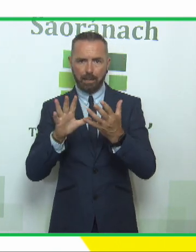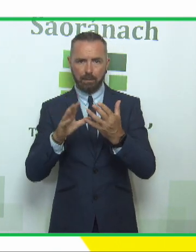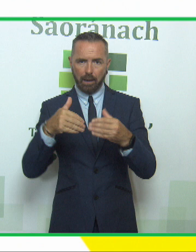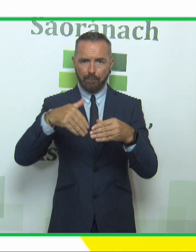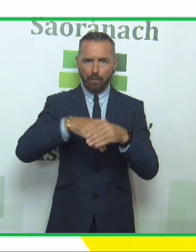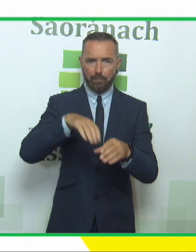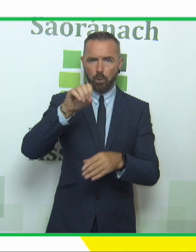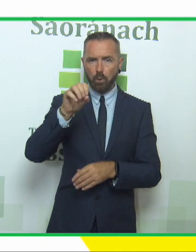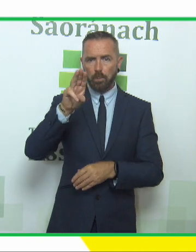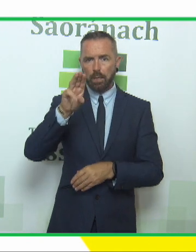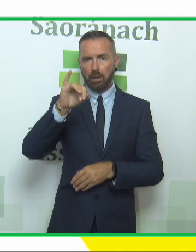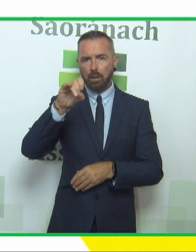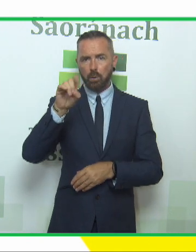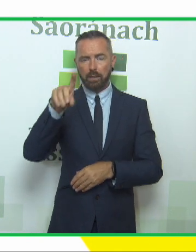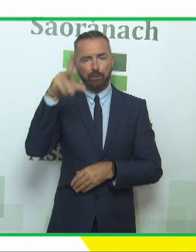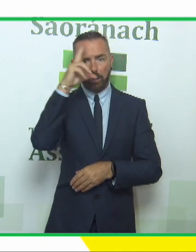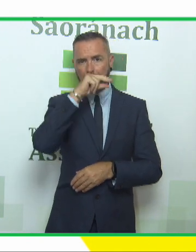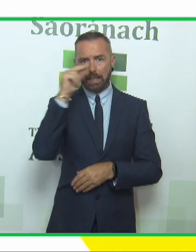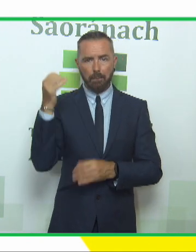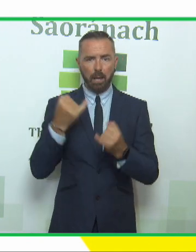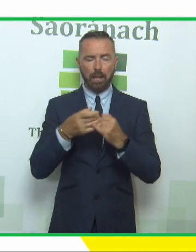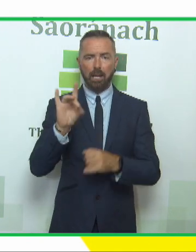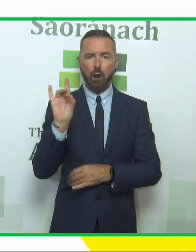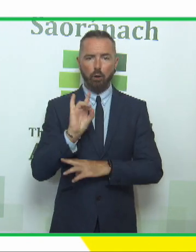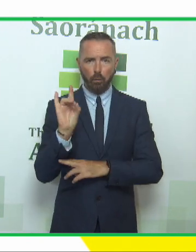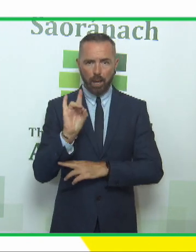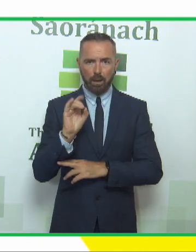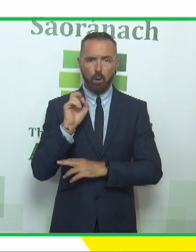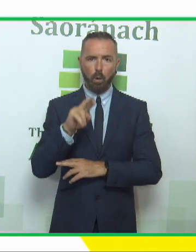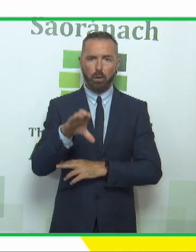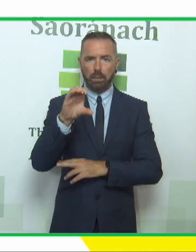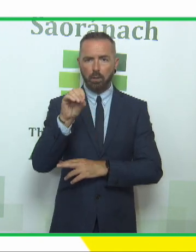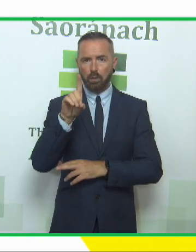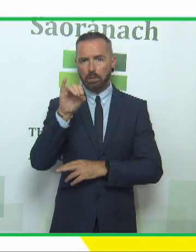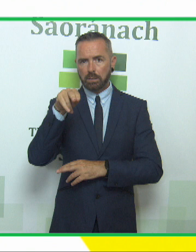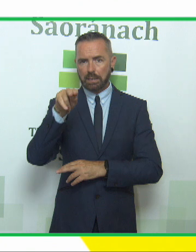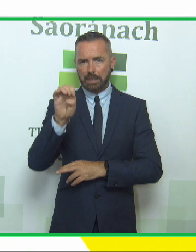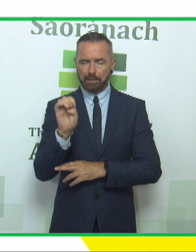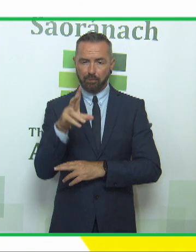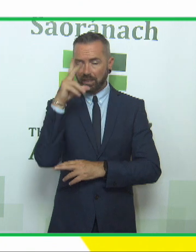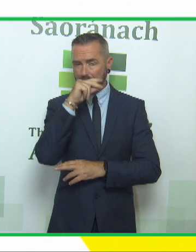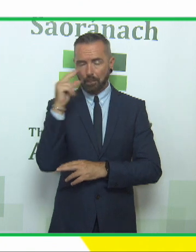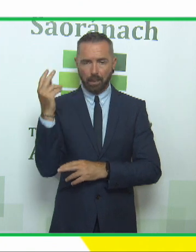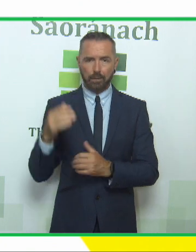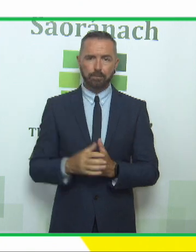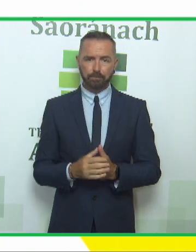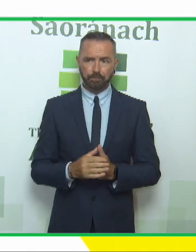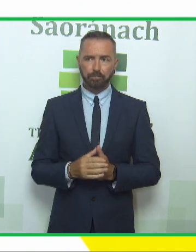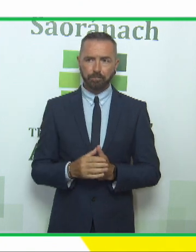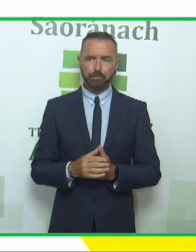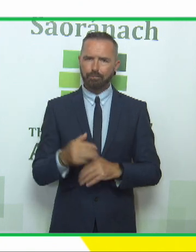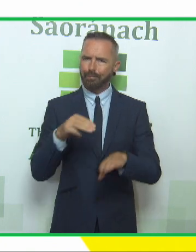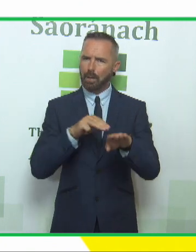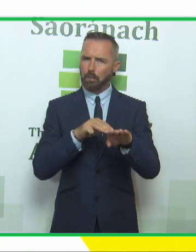an opioid. An opioid, for example, is heroin or codeine, for example. Now, the problem with